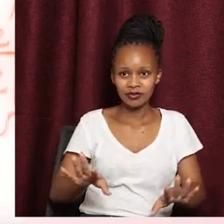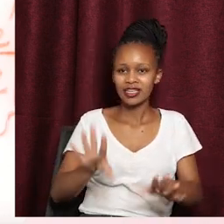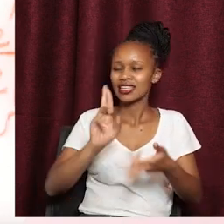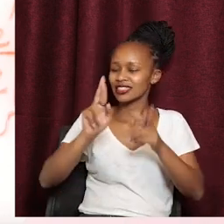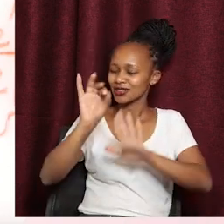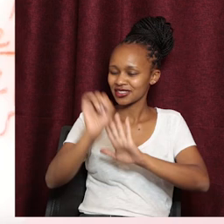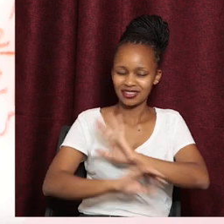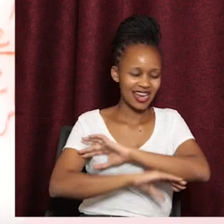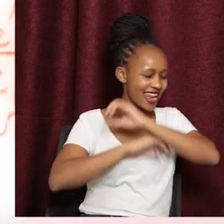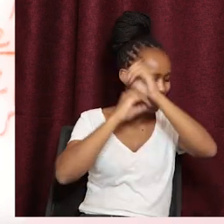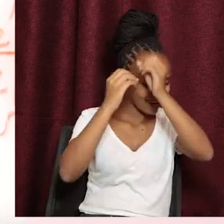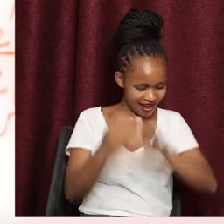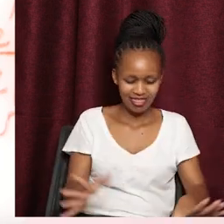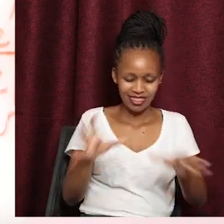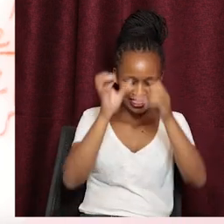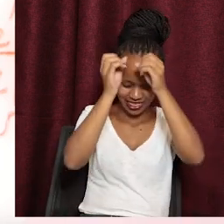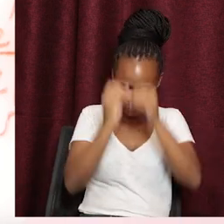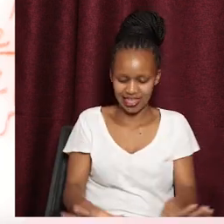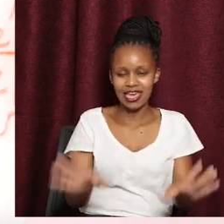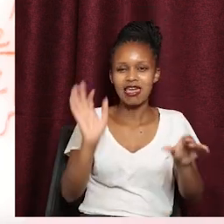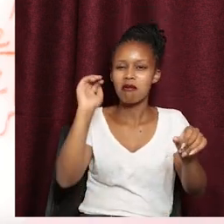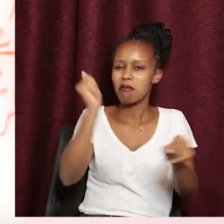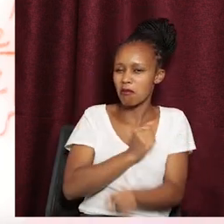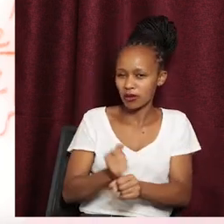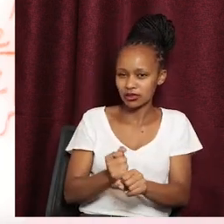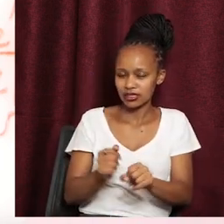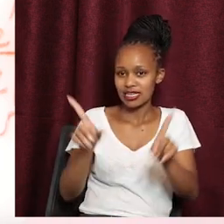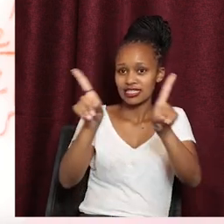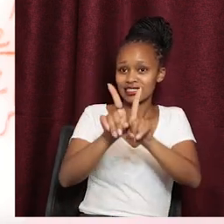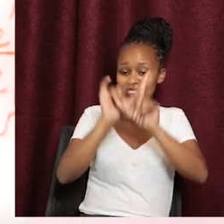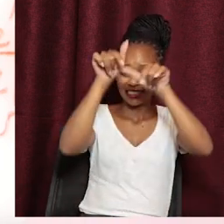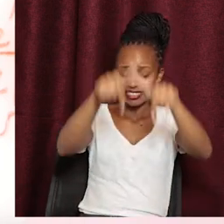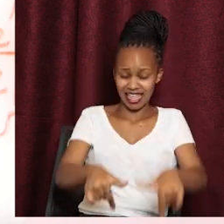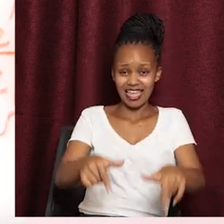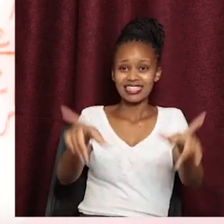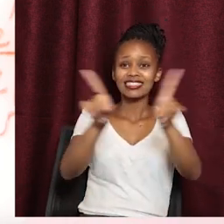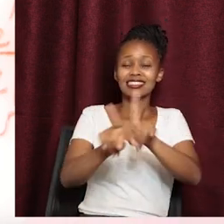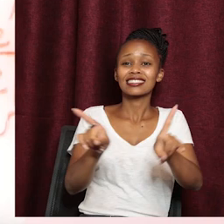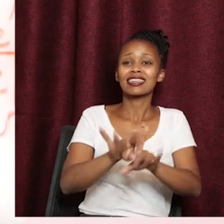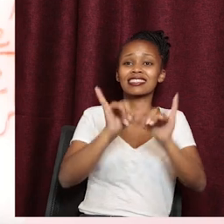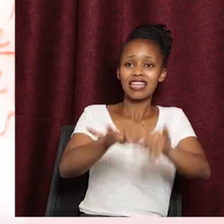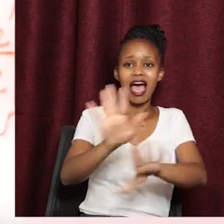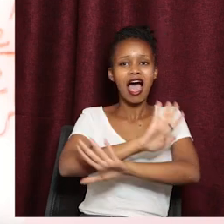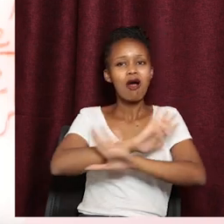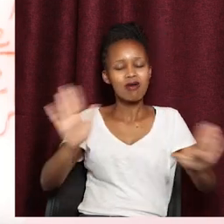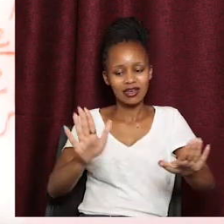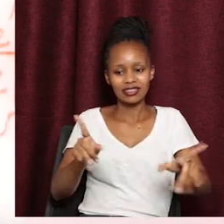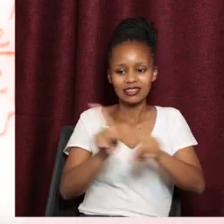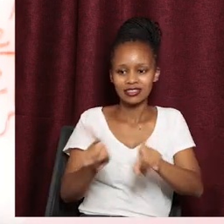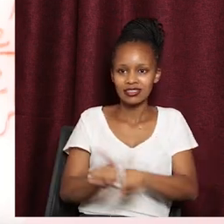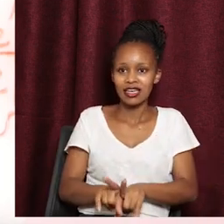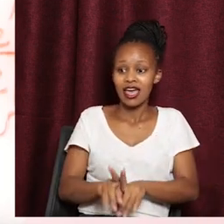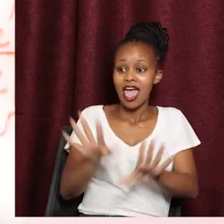Nothing. Nothing is permanent here. Eventually, everything